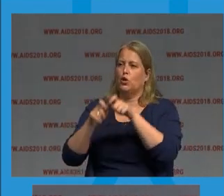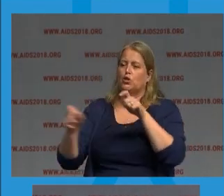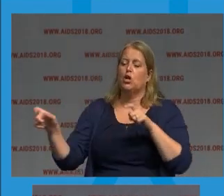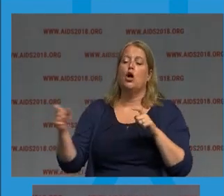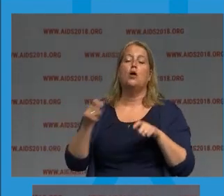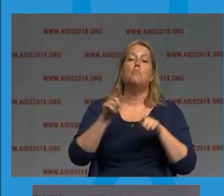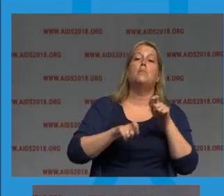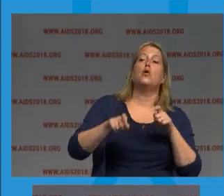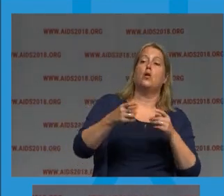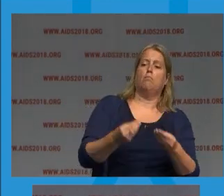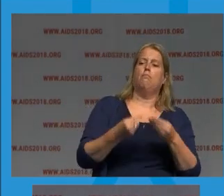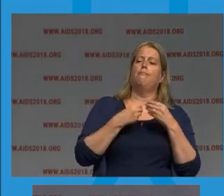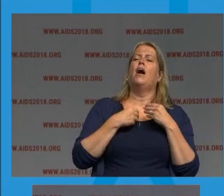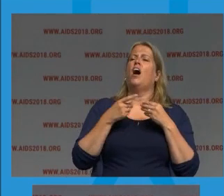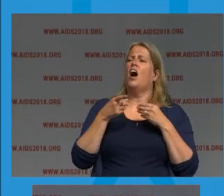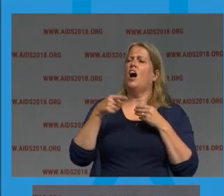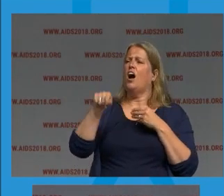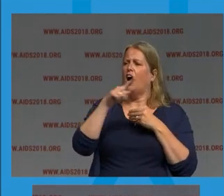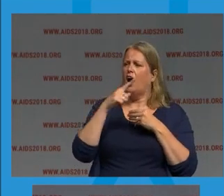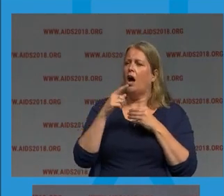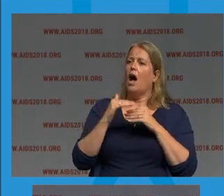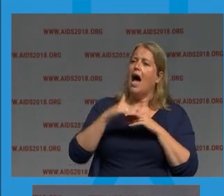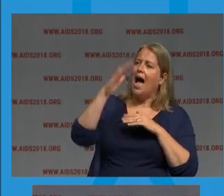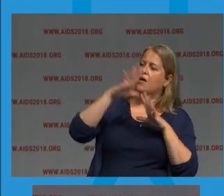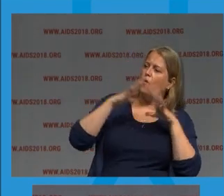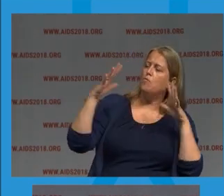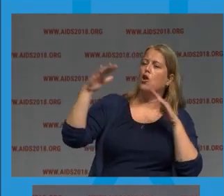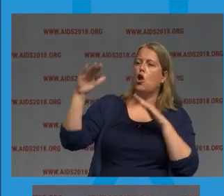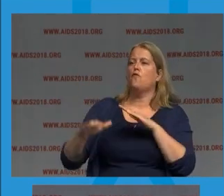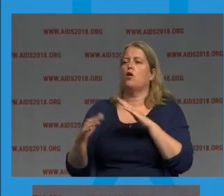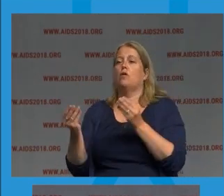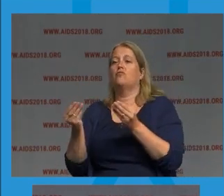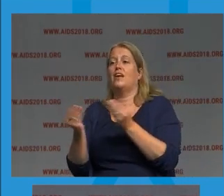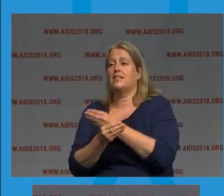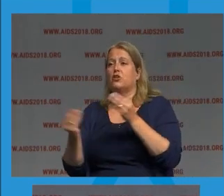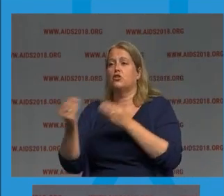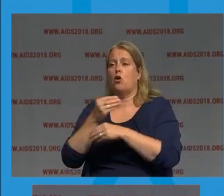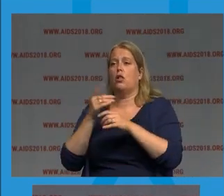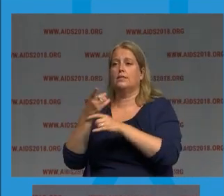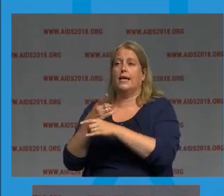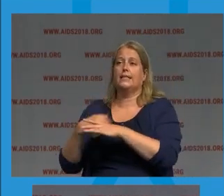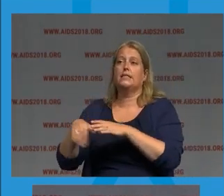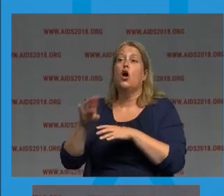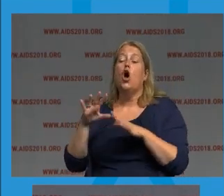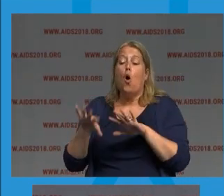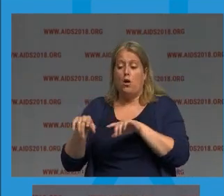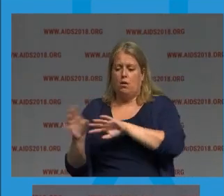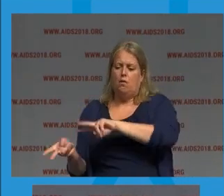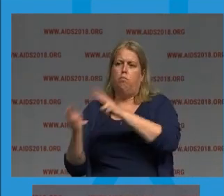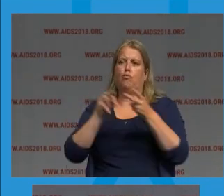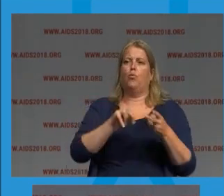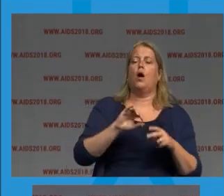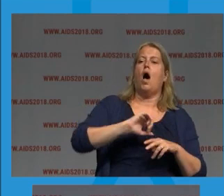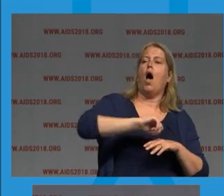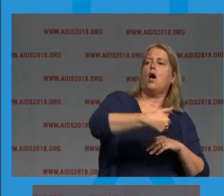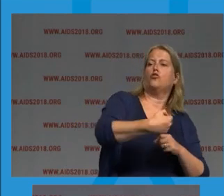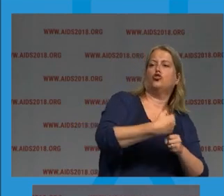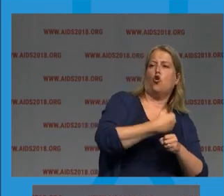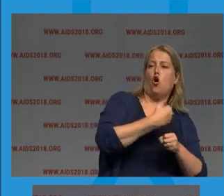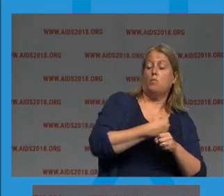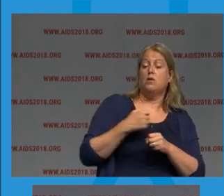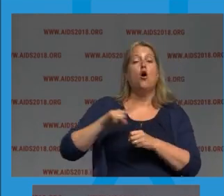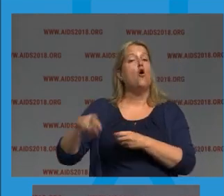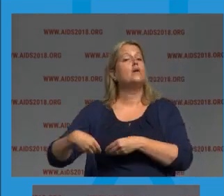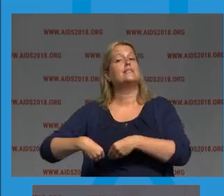and low volumes of transactional sex. And then of course people who have other jobs now and who no longer sell sex, or who no